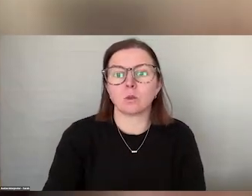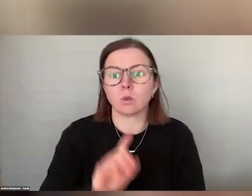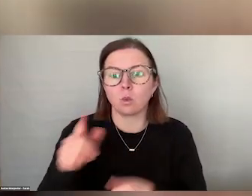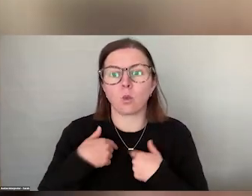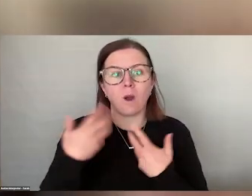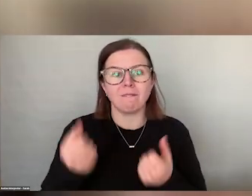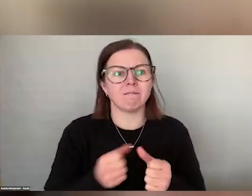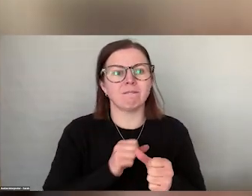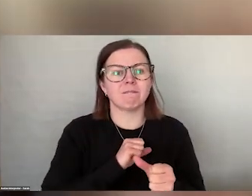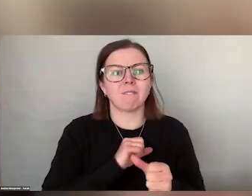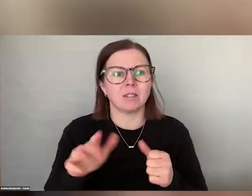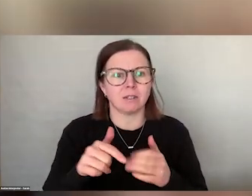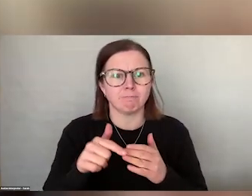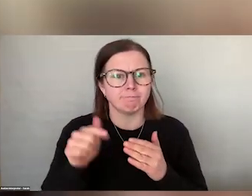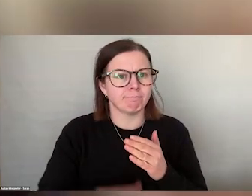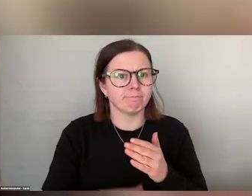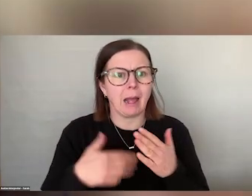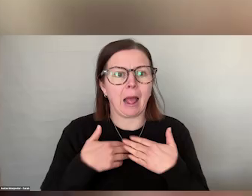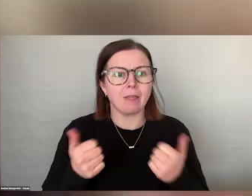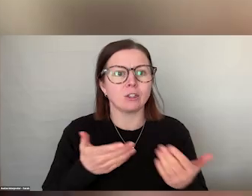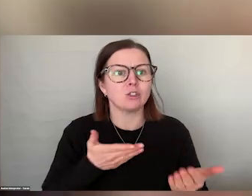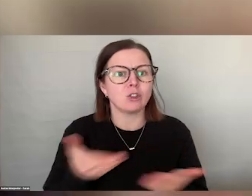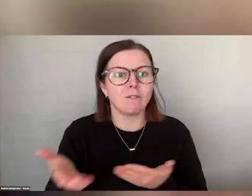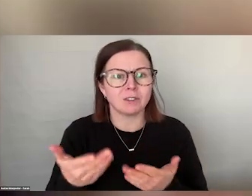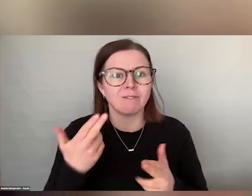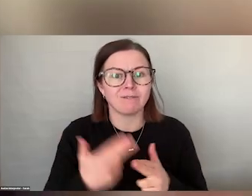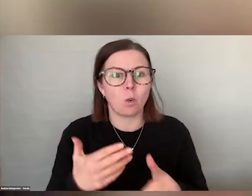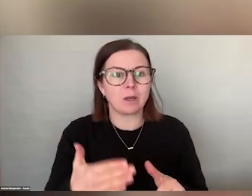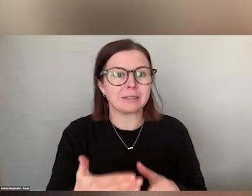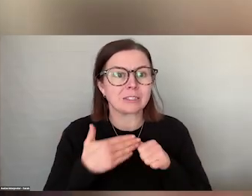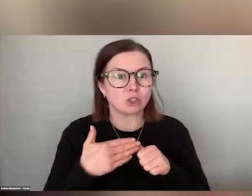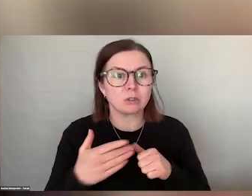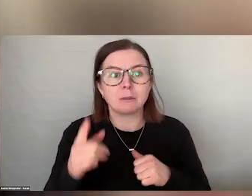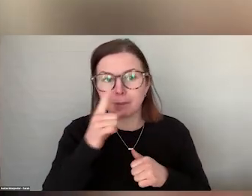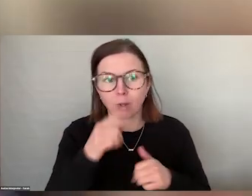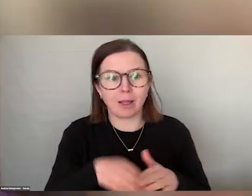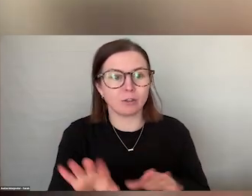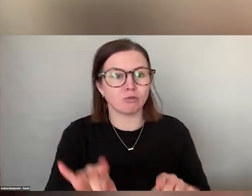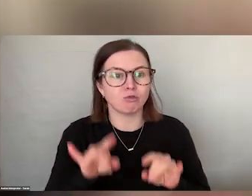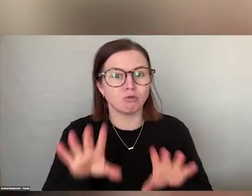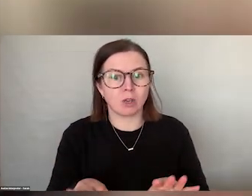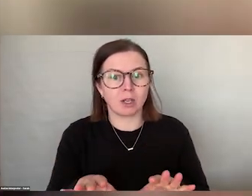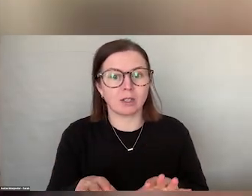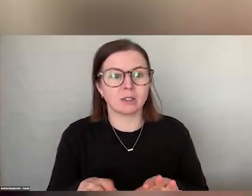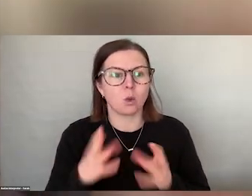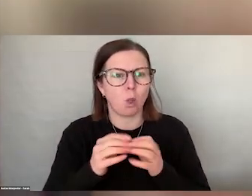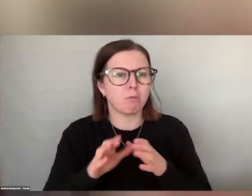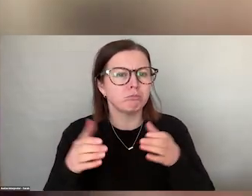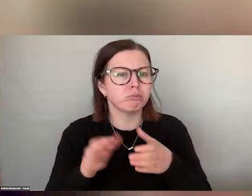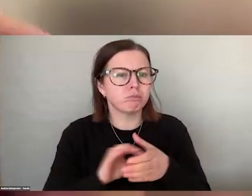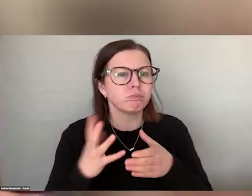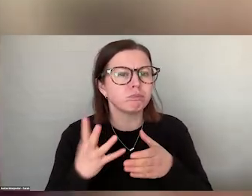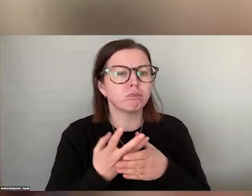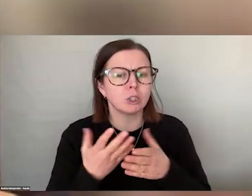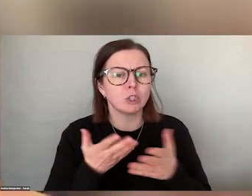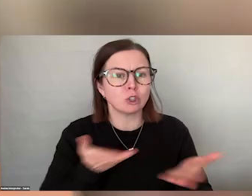fantastic comprehensive health services for Indigenous people in Australia. They're multidisciplinary services